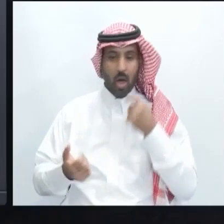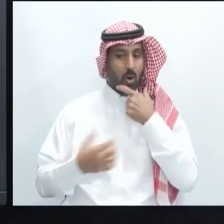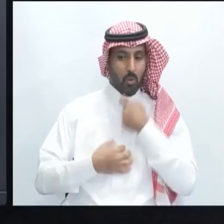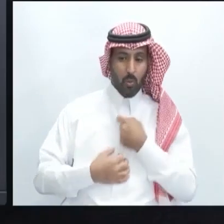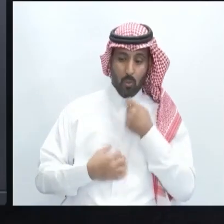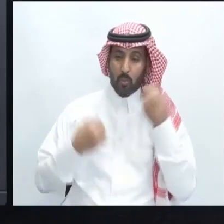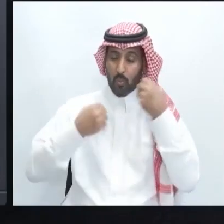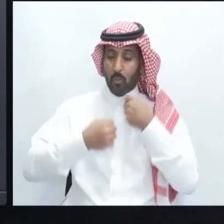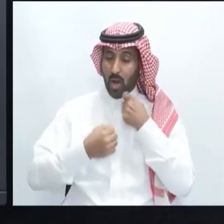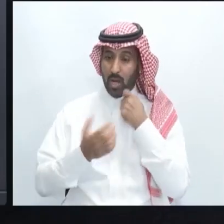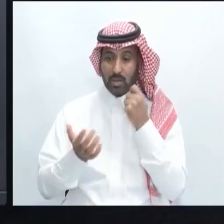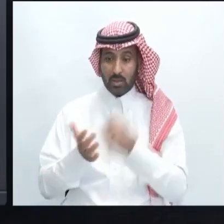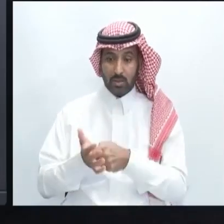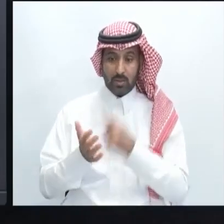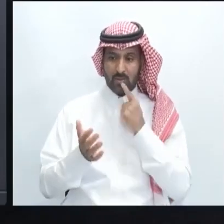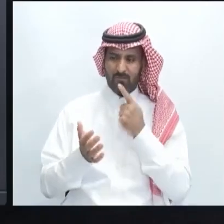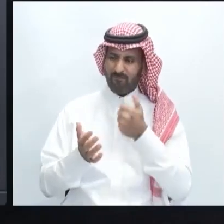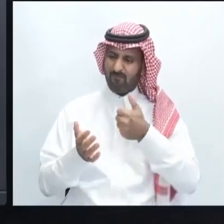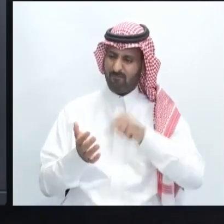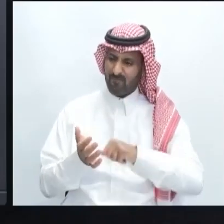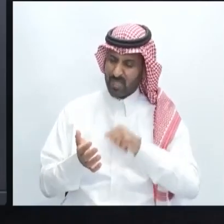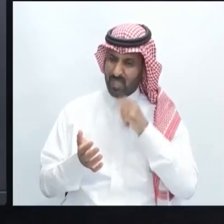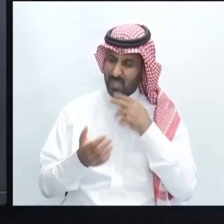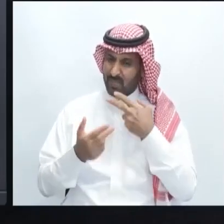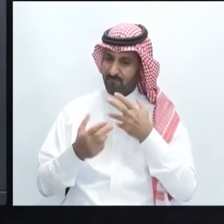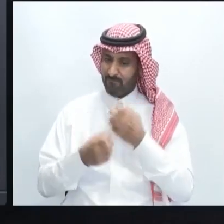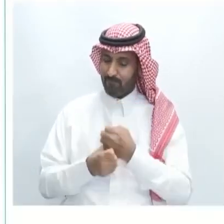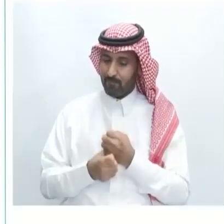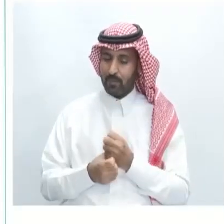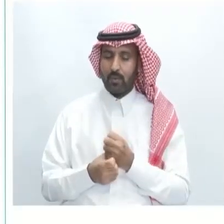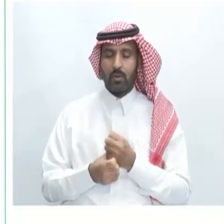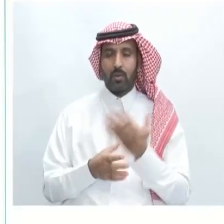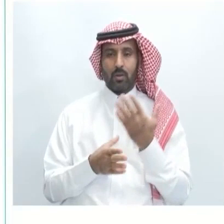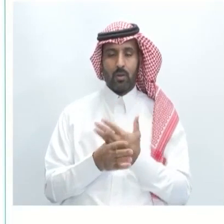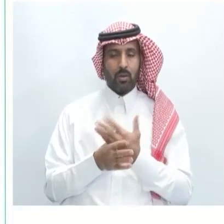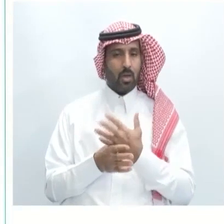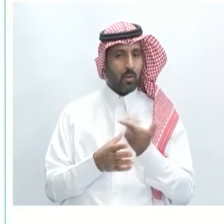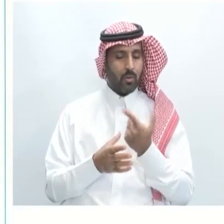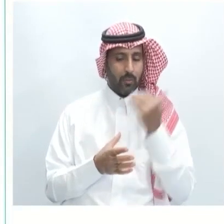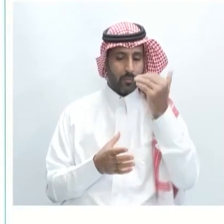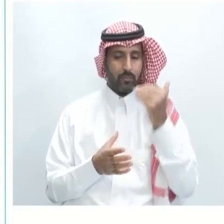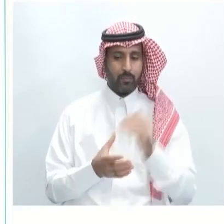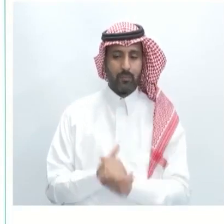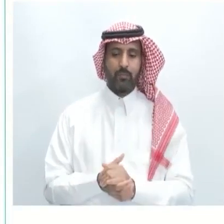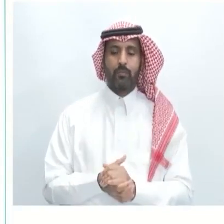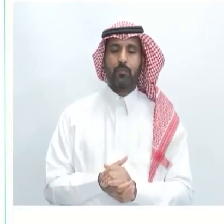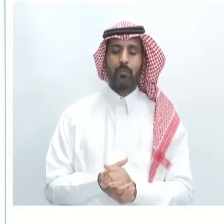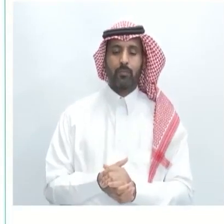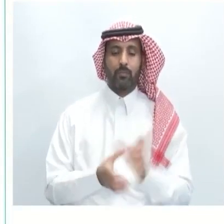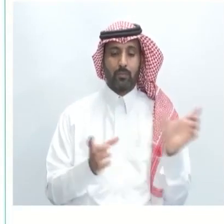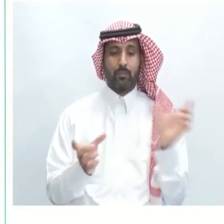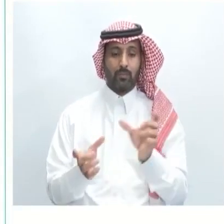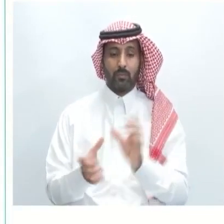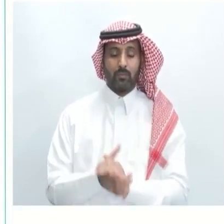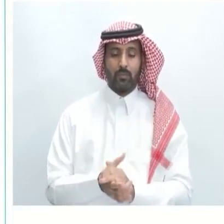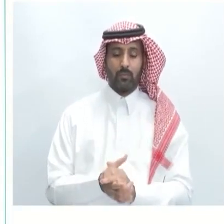not satisfied with their jobs? So we will listen again to find out the reason about each and every one of these, let's